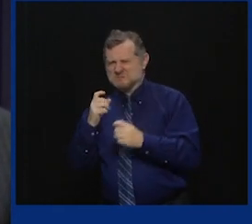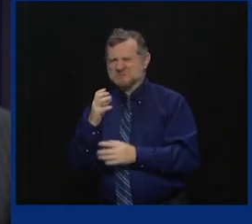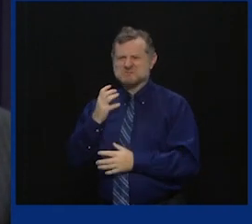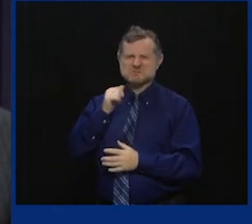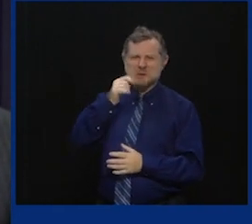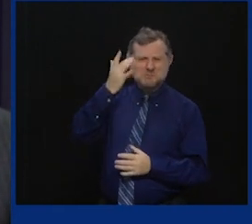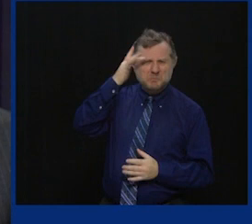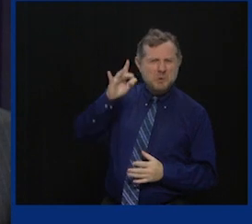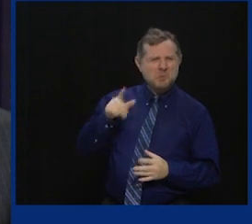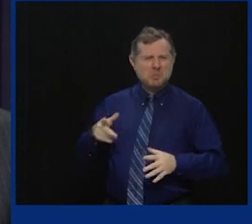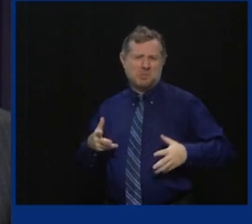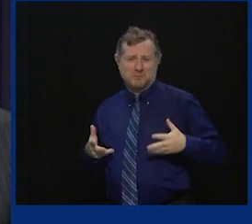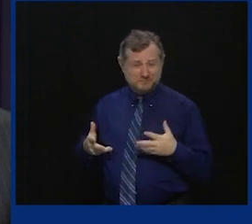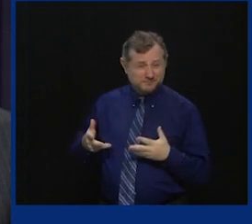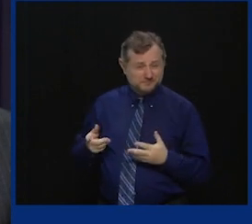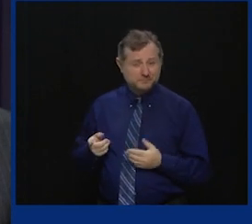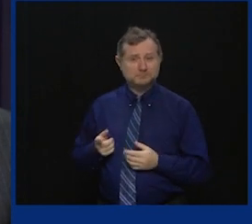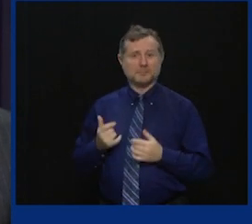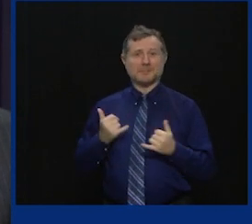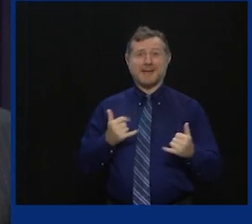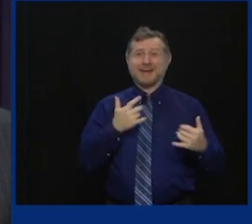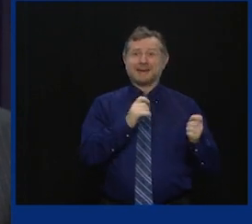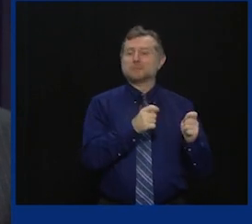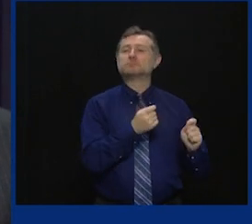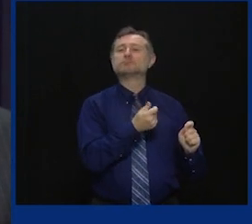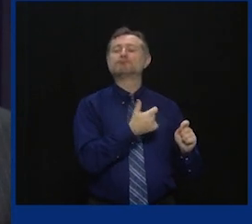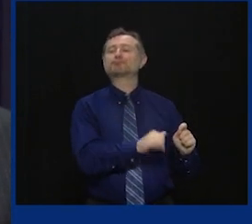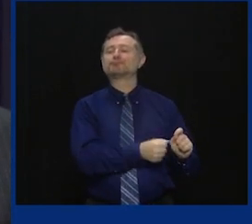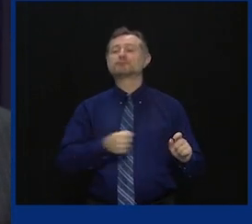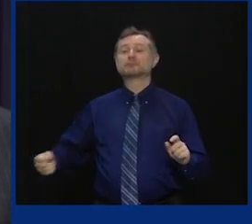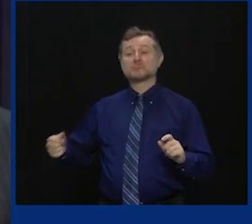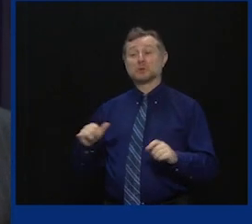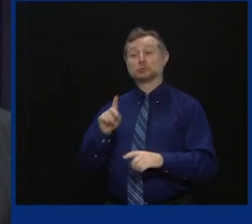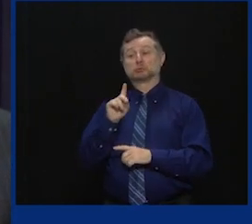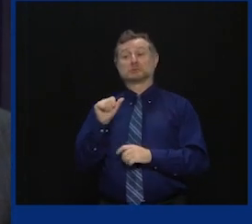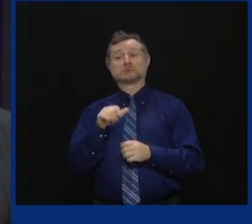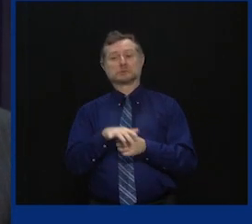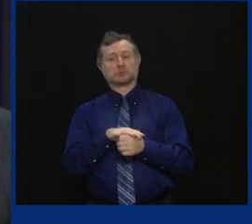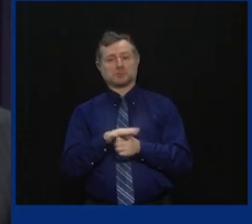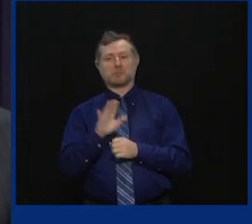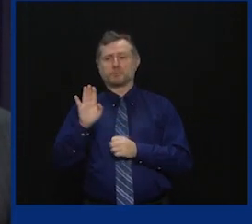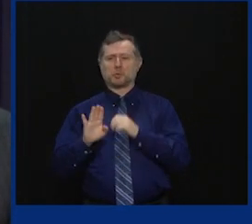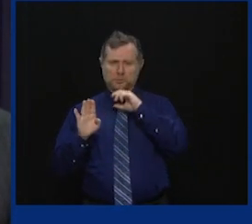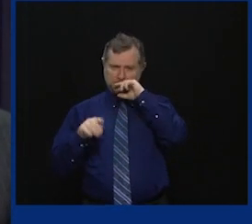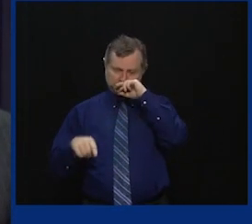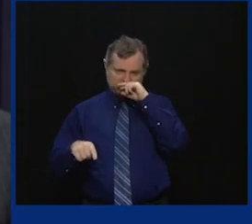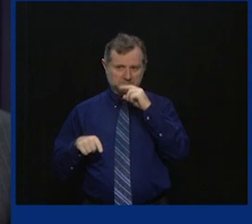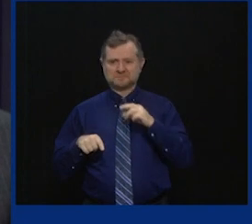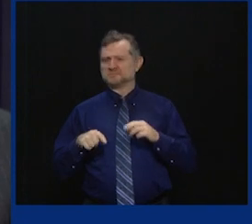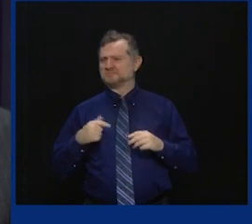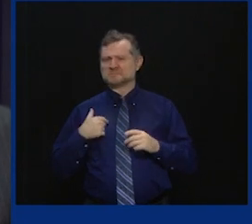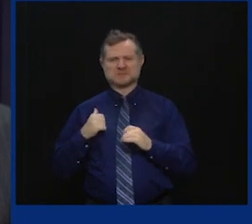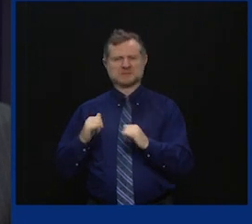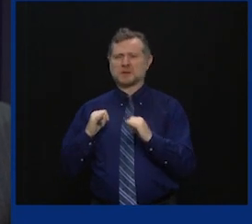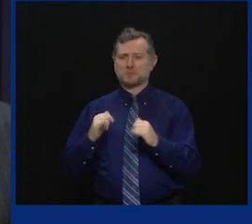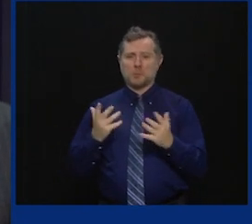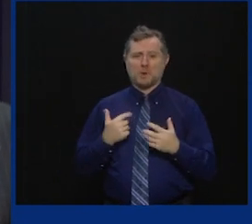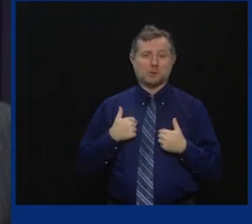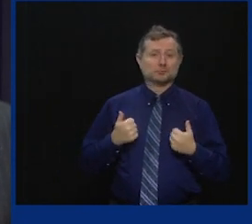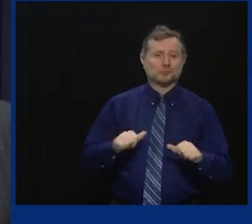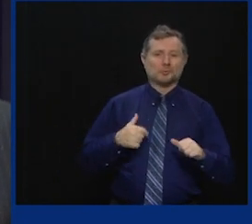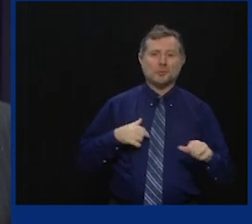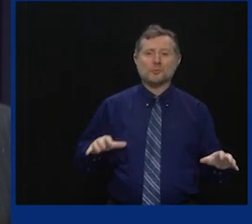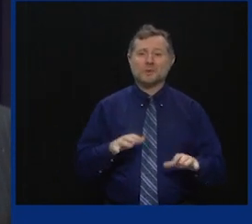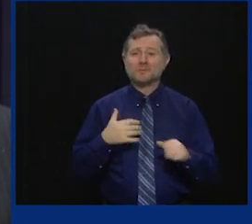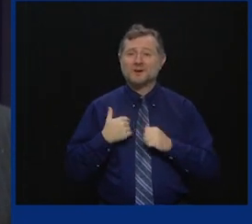very consistent with what I've tried to do in my county, and I know that my colleague DAs have also tried to do,